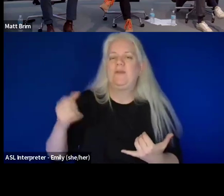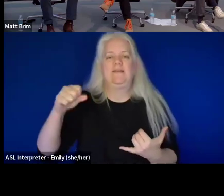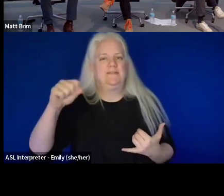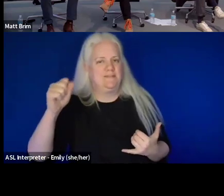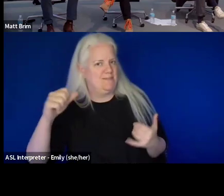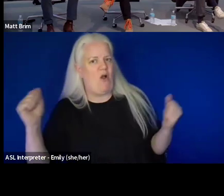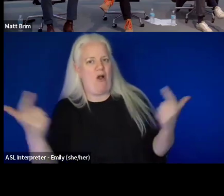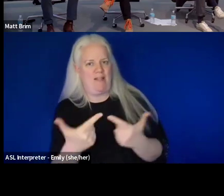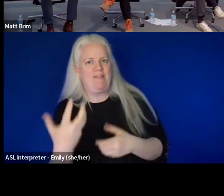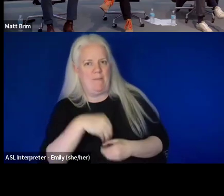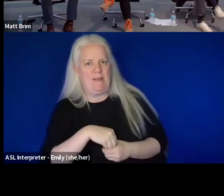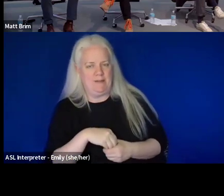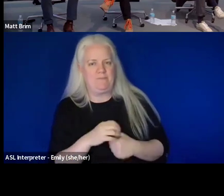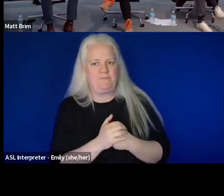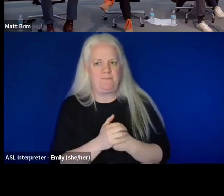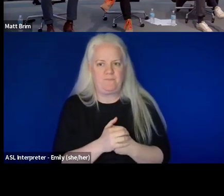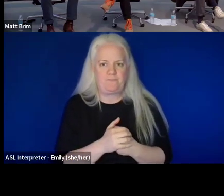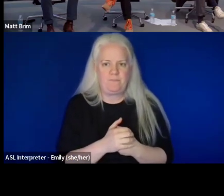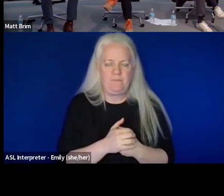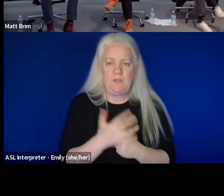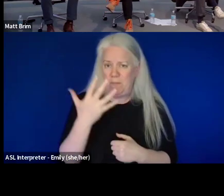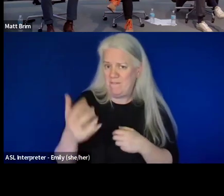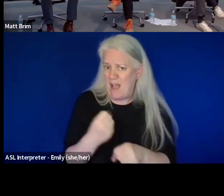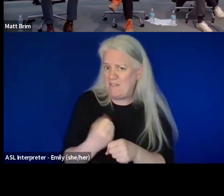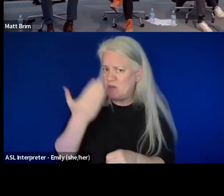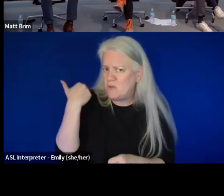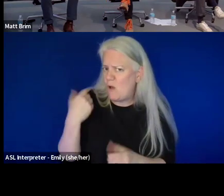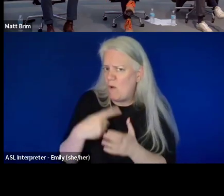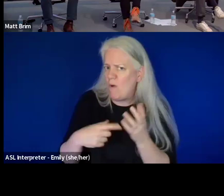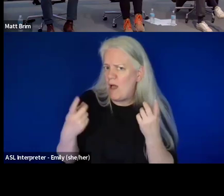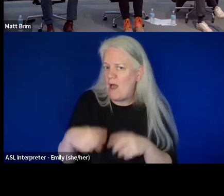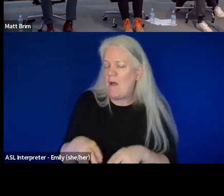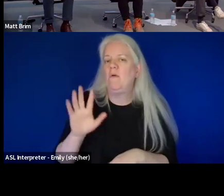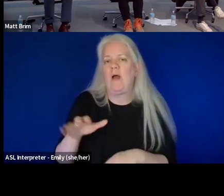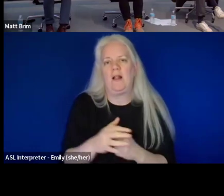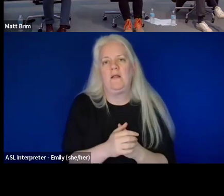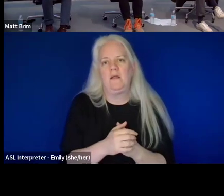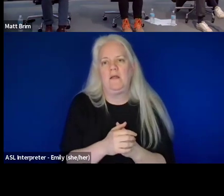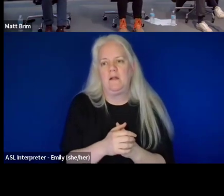ago, no. Yeah. So if you haven't,